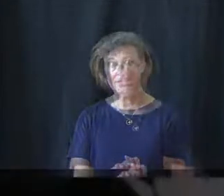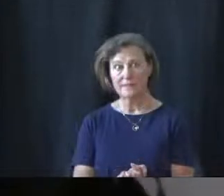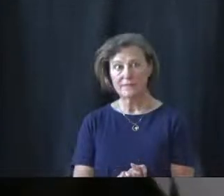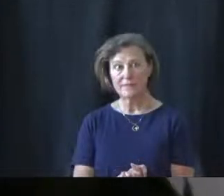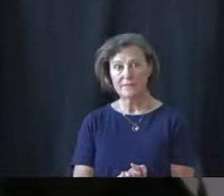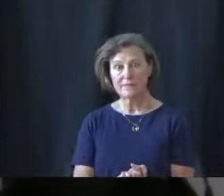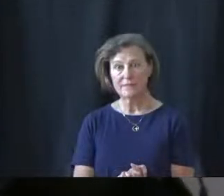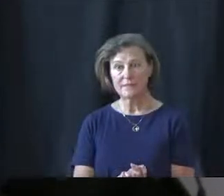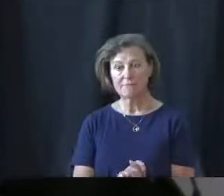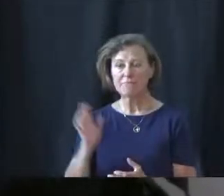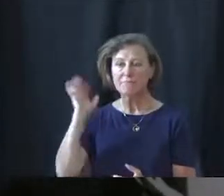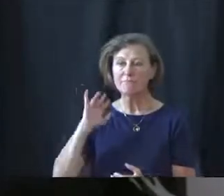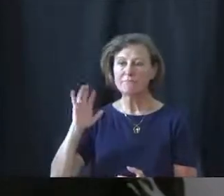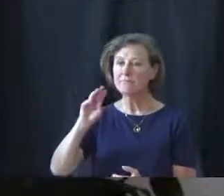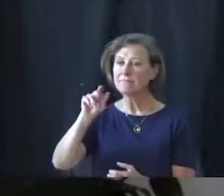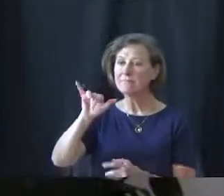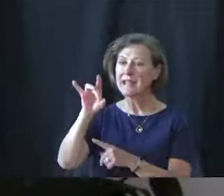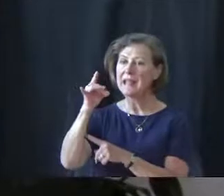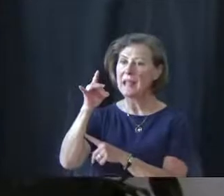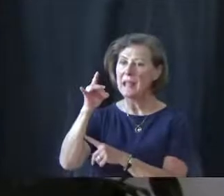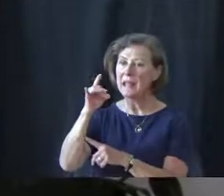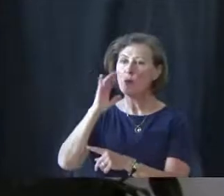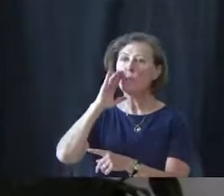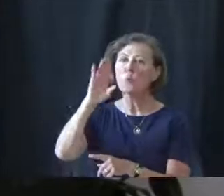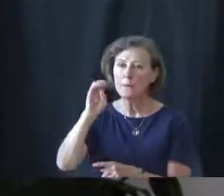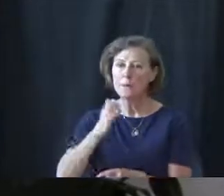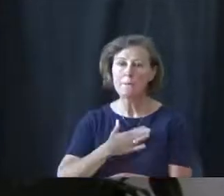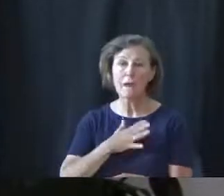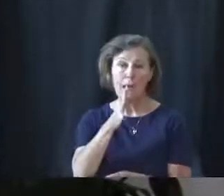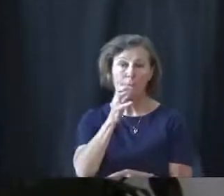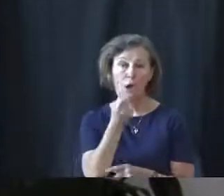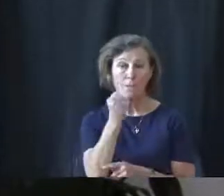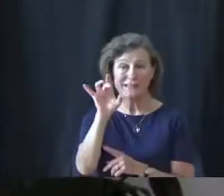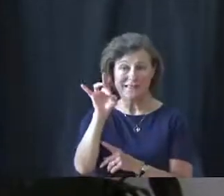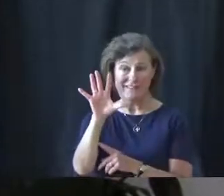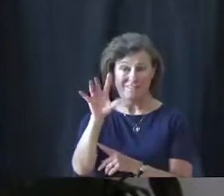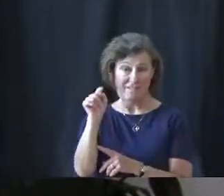This past May 8th would have been my mom's 85th birthday.